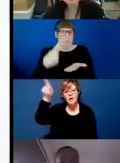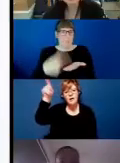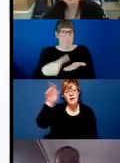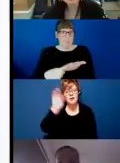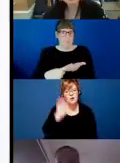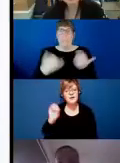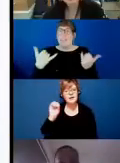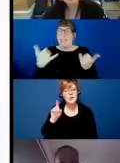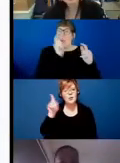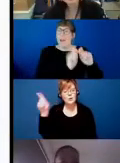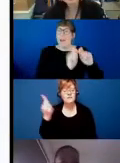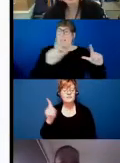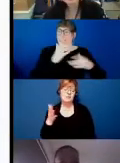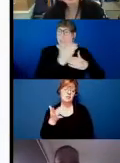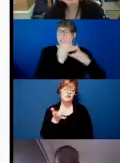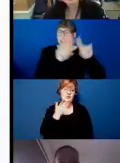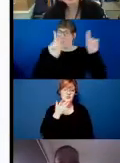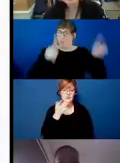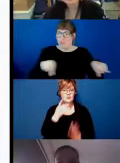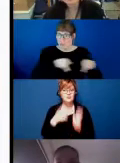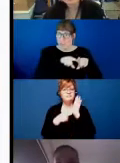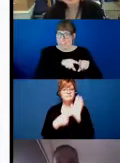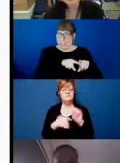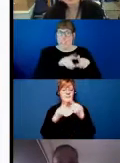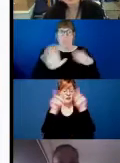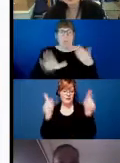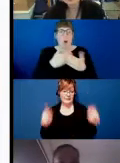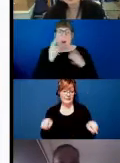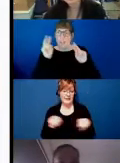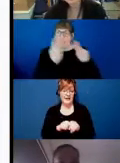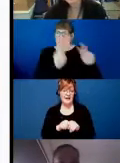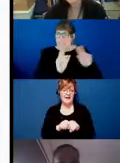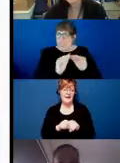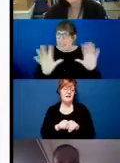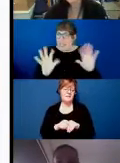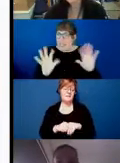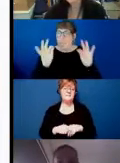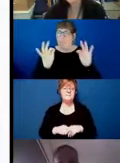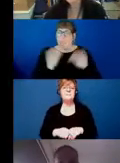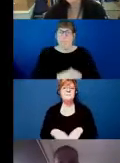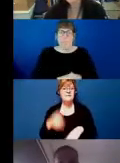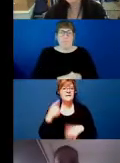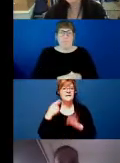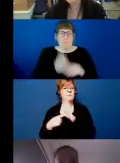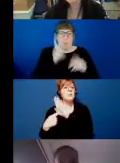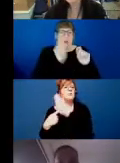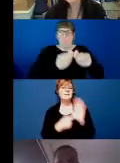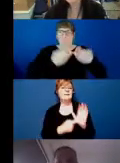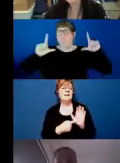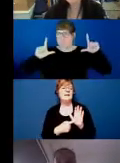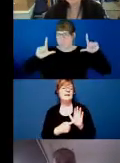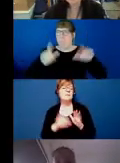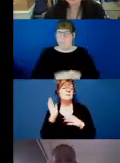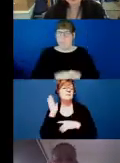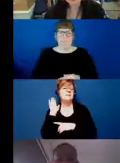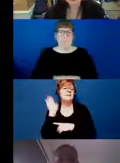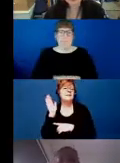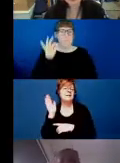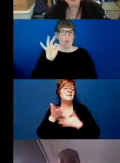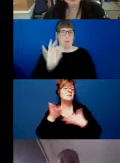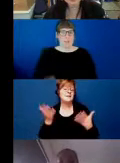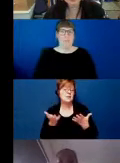screen. I just want to make sure that everybody can see that, and I'll just go ahead and also make it bigger. There we go. Okay,